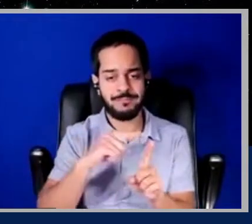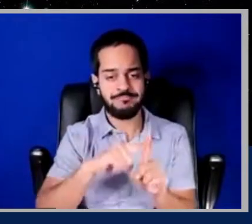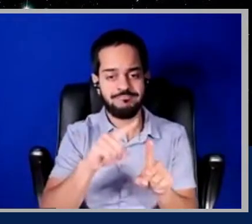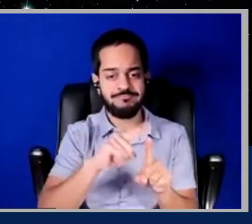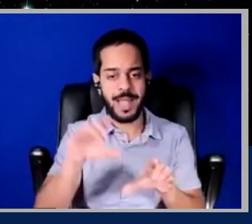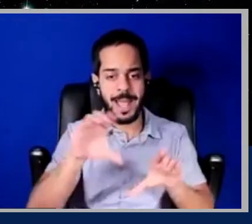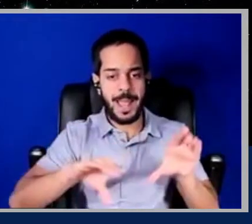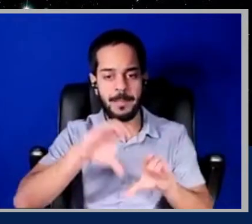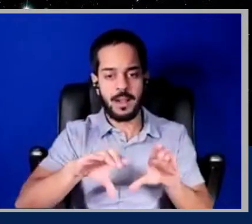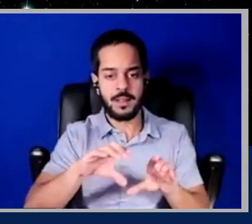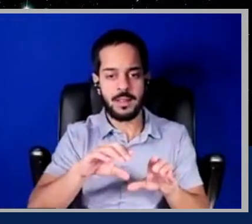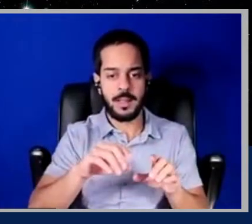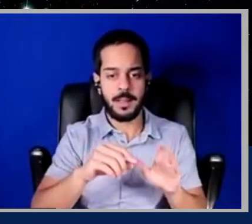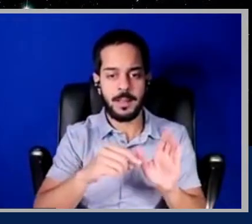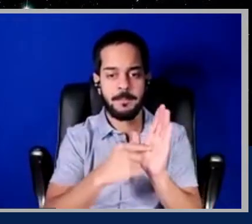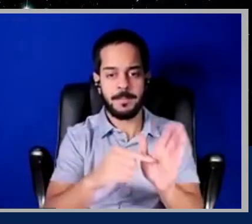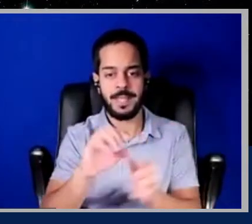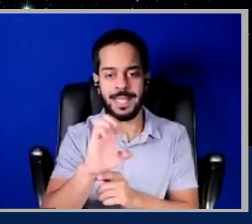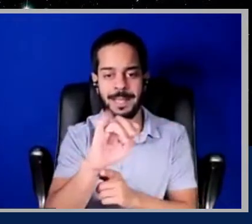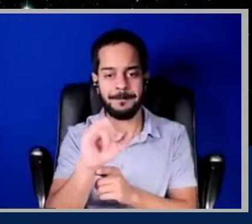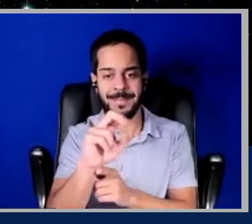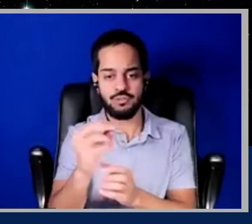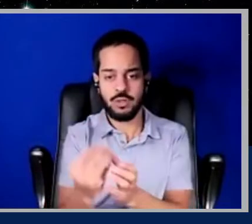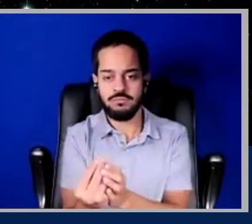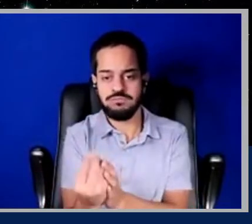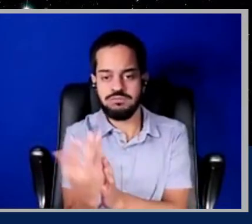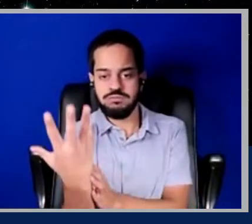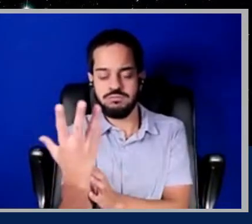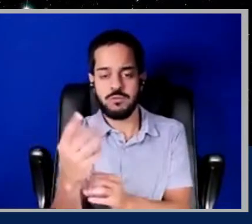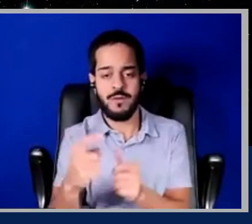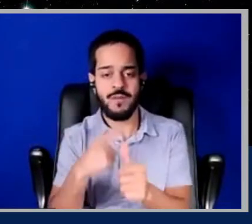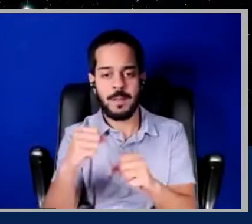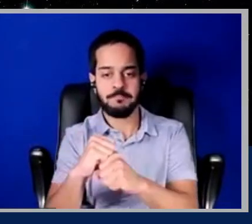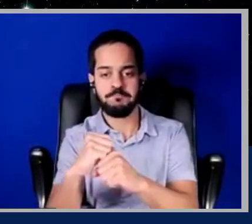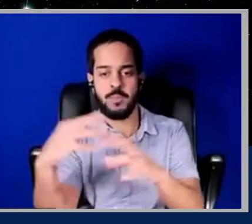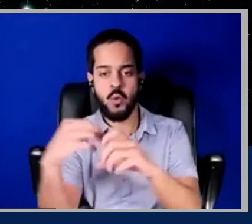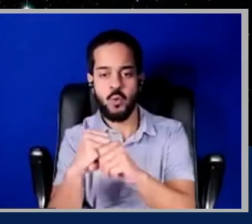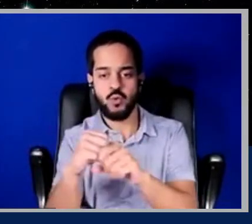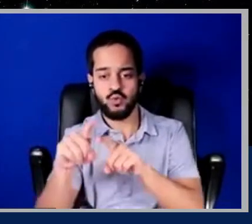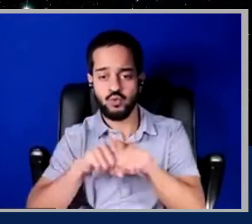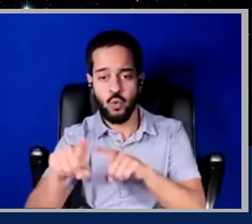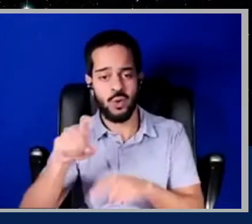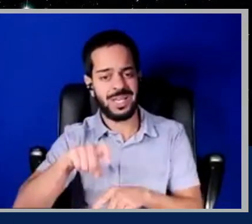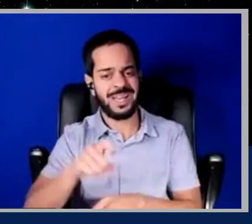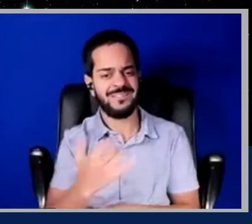an exploded star, and you have to use 5 different colors to be able to communicate